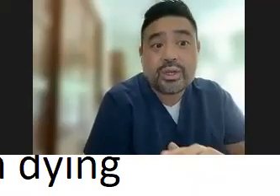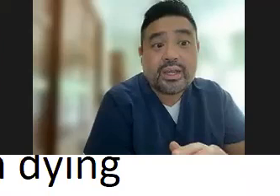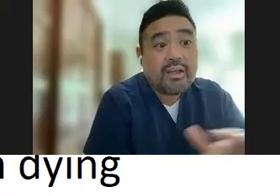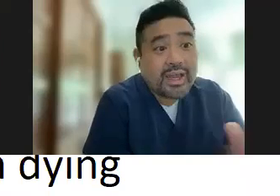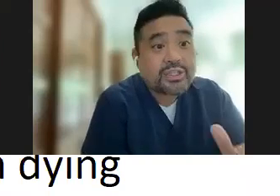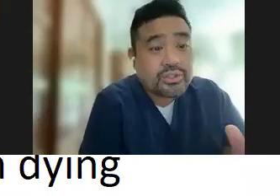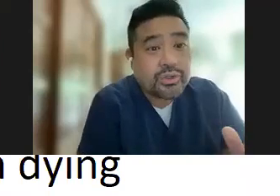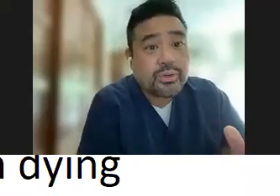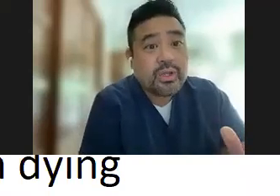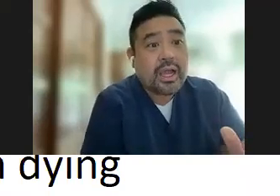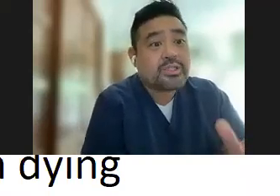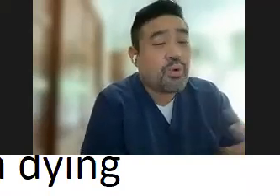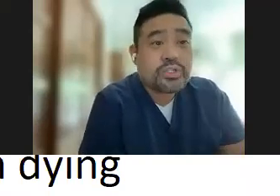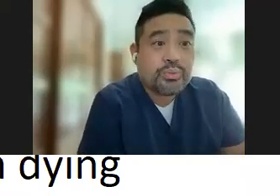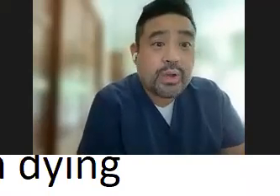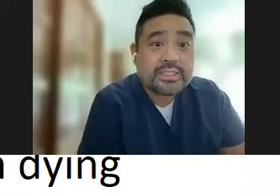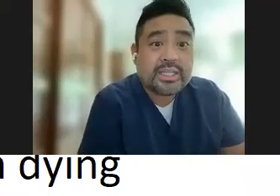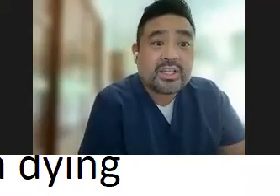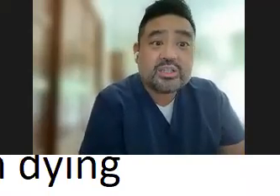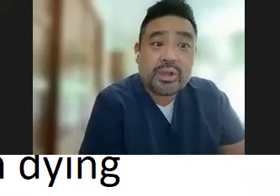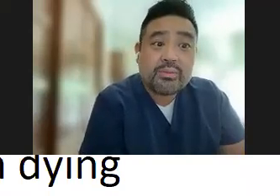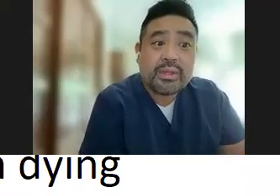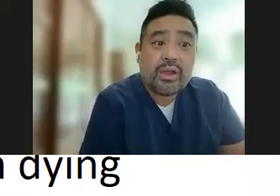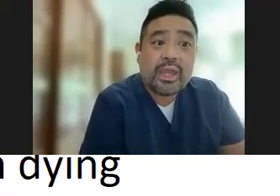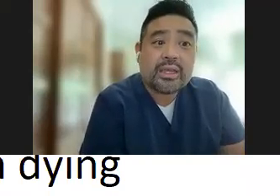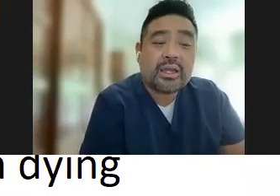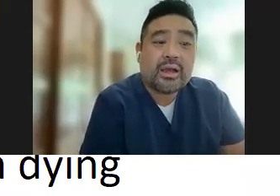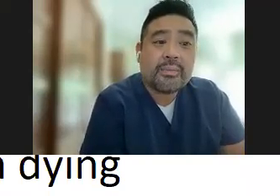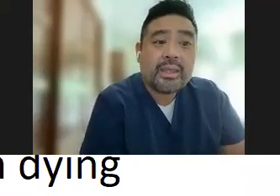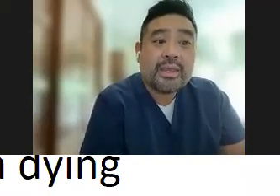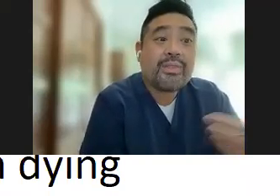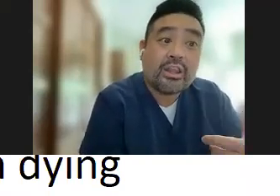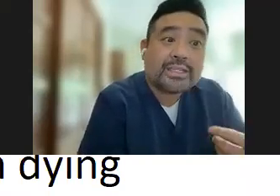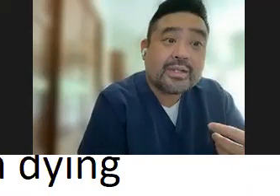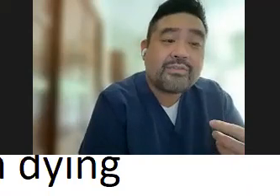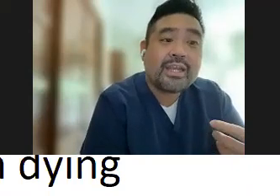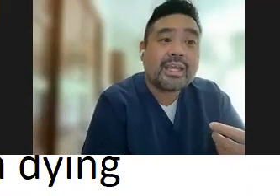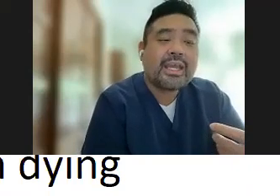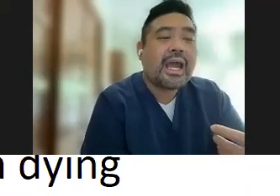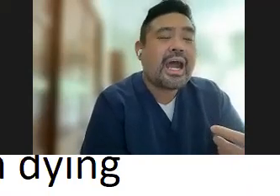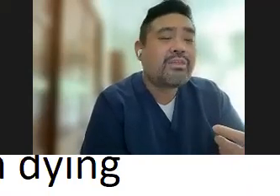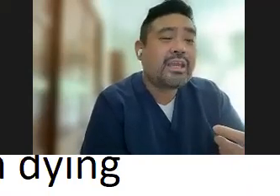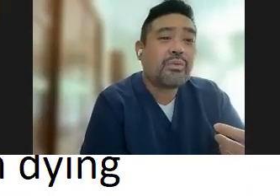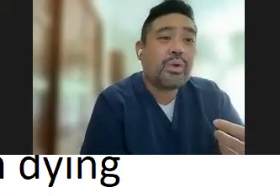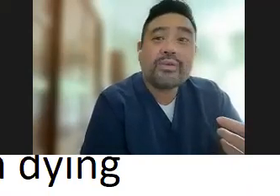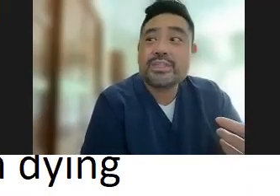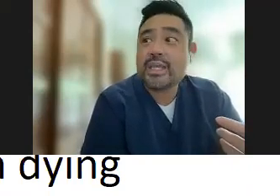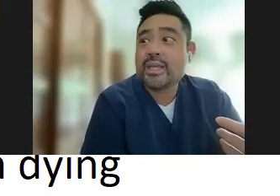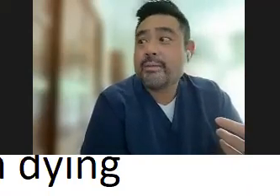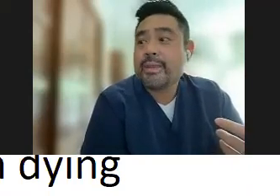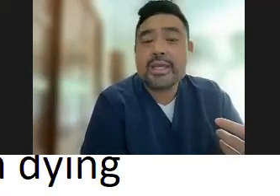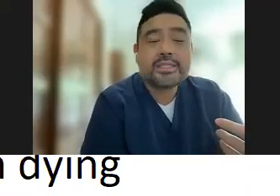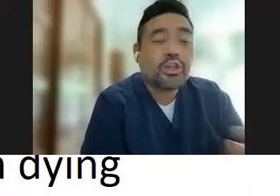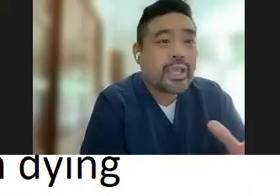was in 2020. That is true. It's easily spreadable now. And now that lockdowns have ended, I think what we've